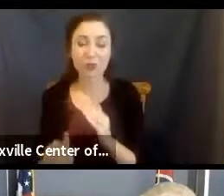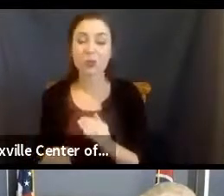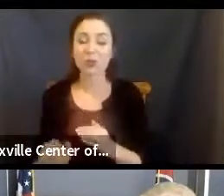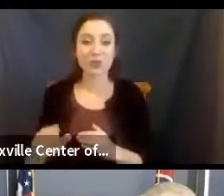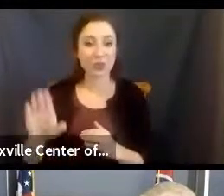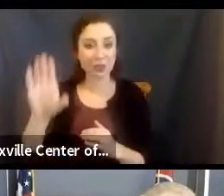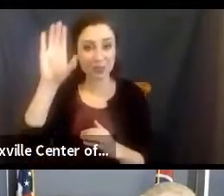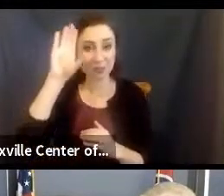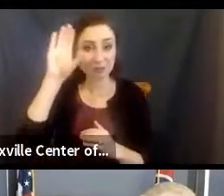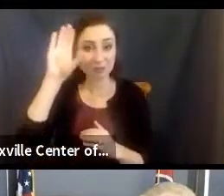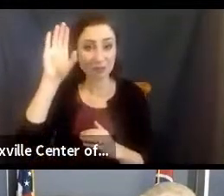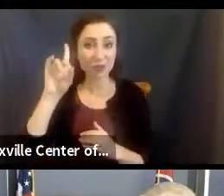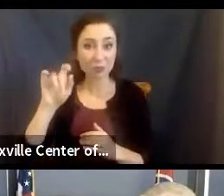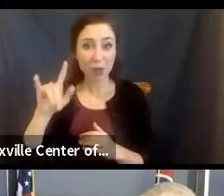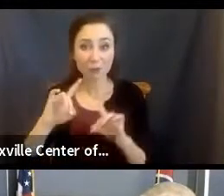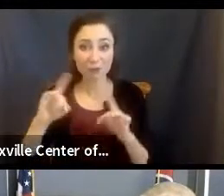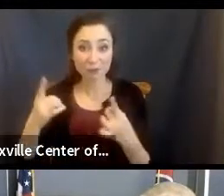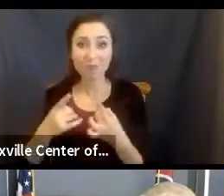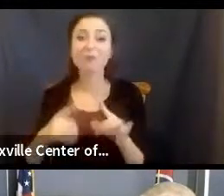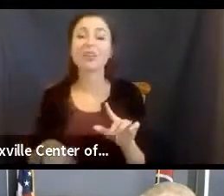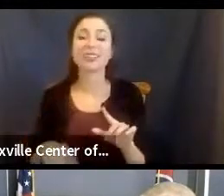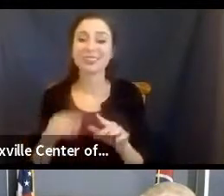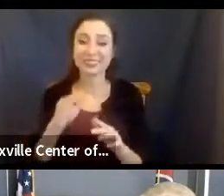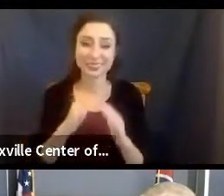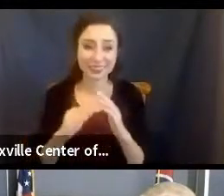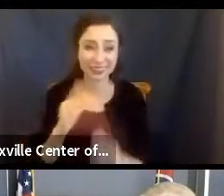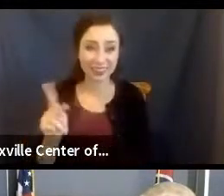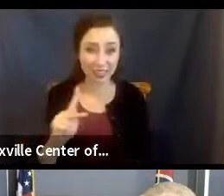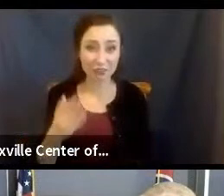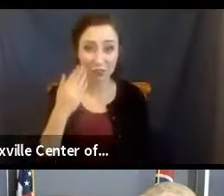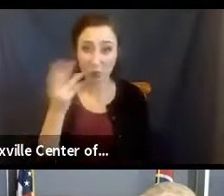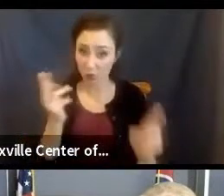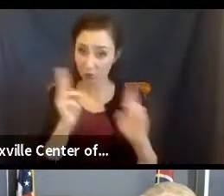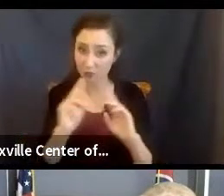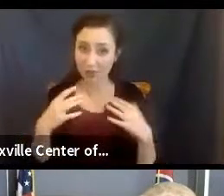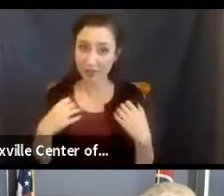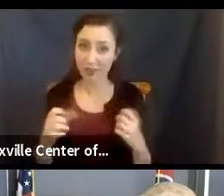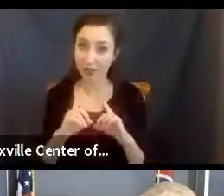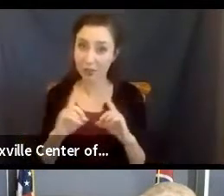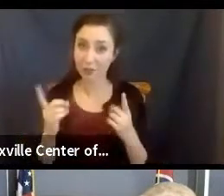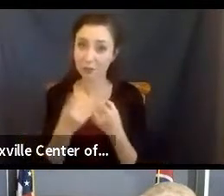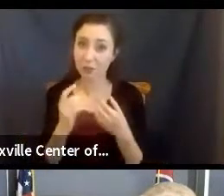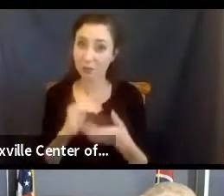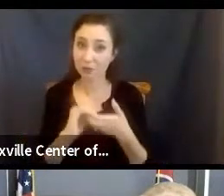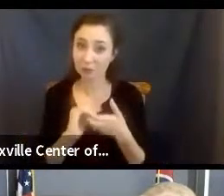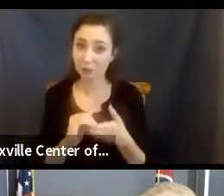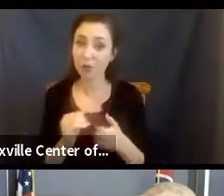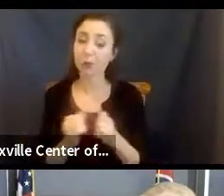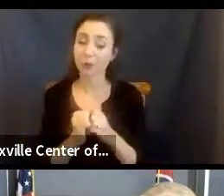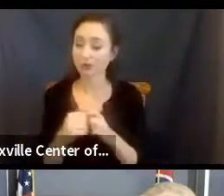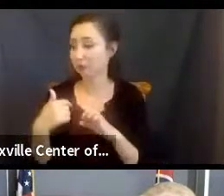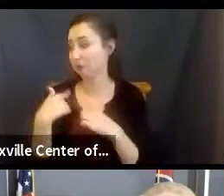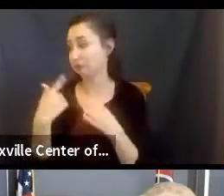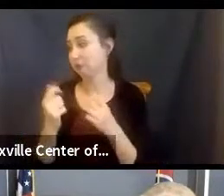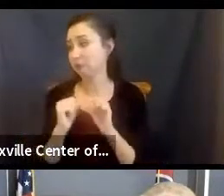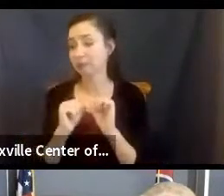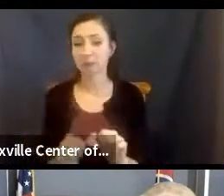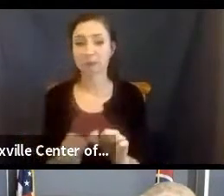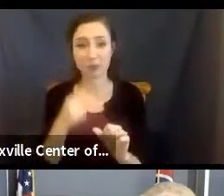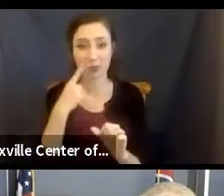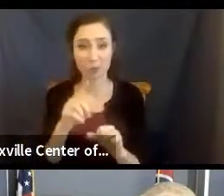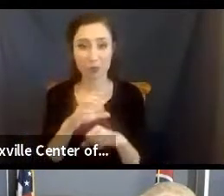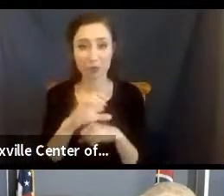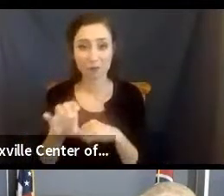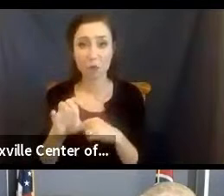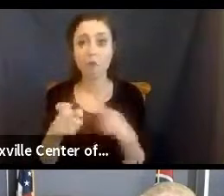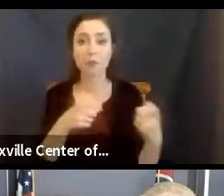department, the city of Knoxville and all our team are ready. And I know the health department, we've been partnering with them all along on these enforcement strategies.